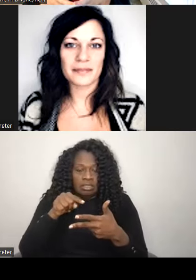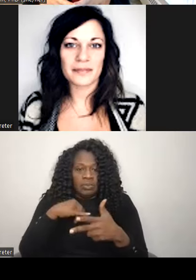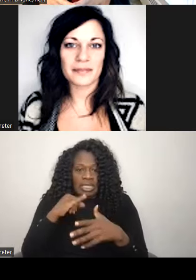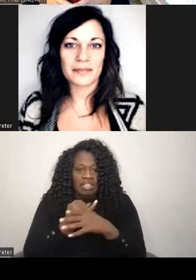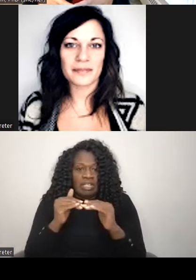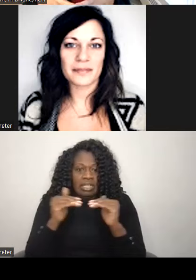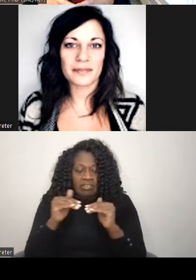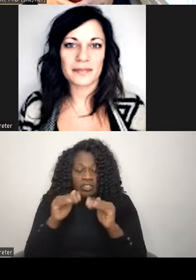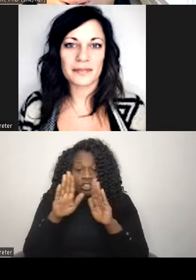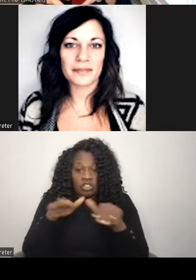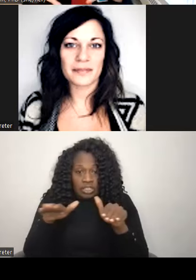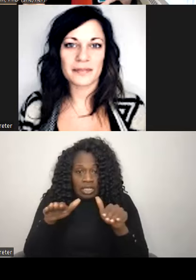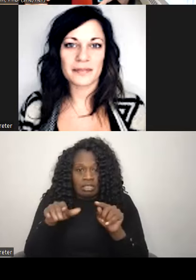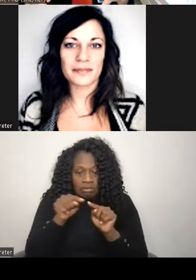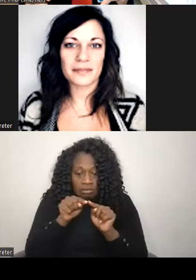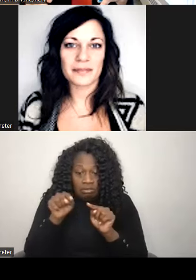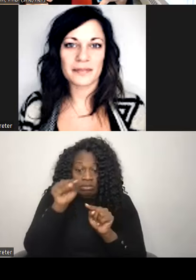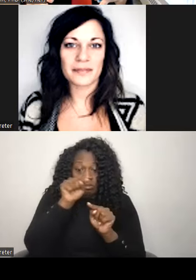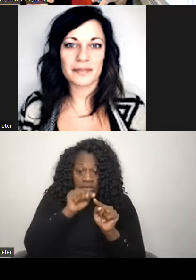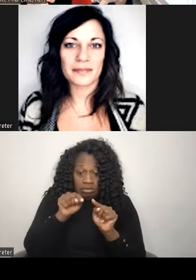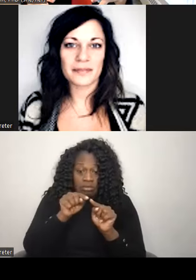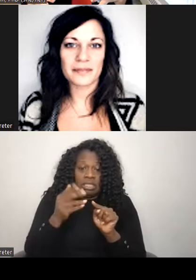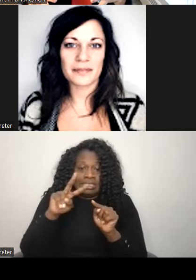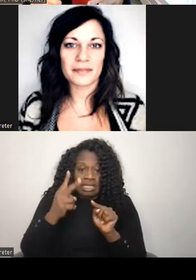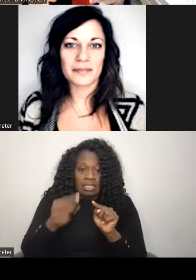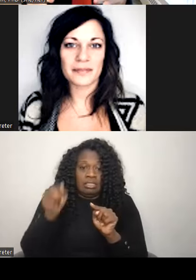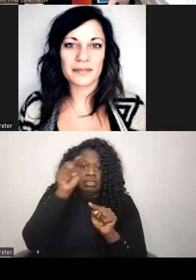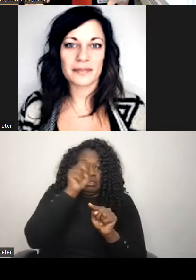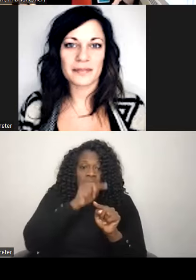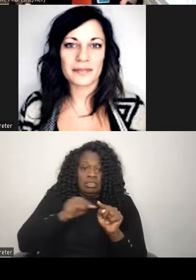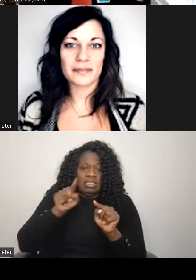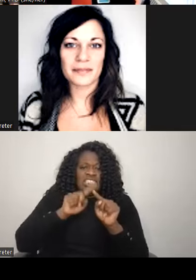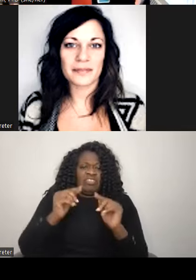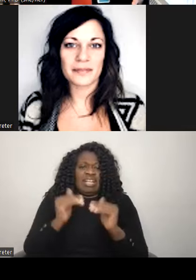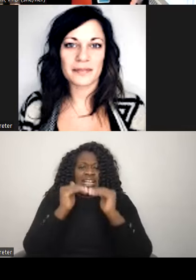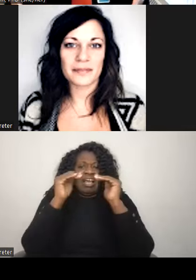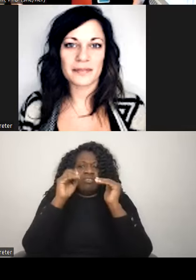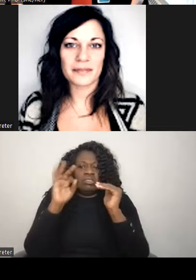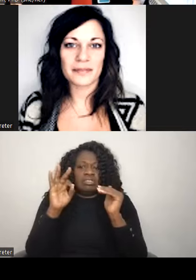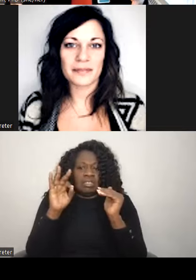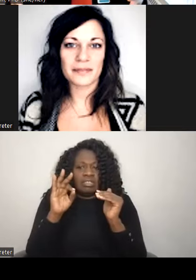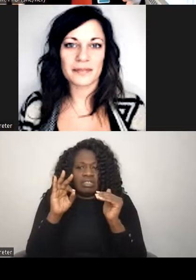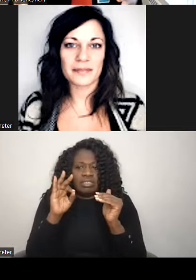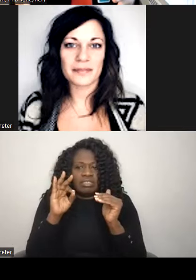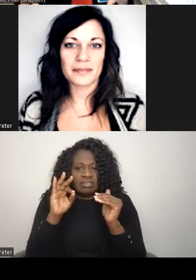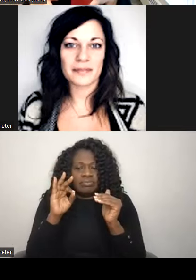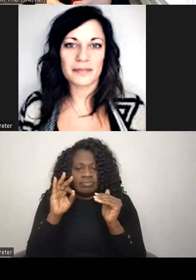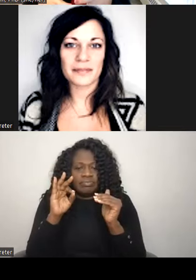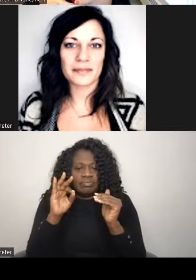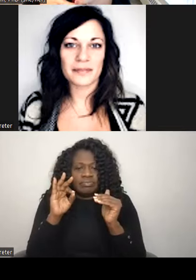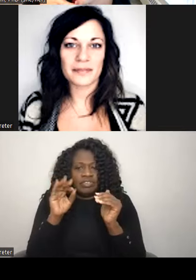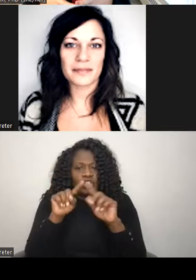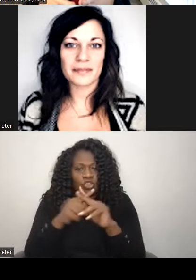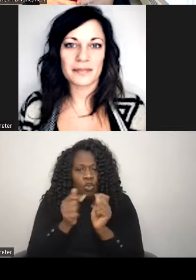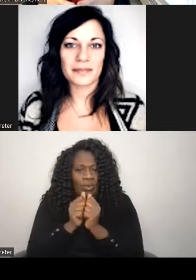level of the child, around that child, we're also going to intervene at different levels of intervention, starting with